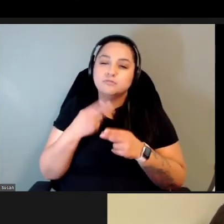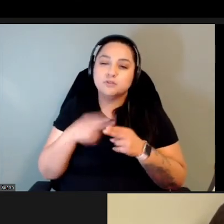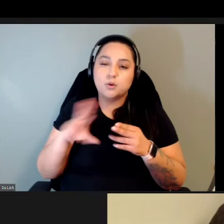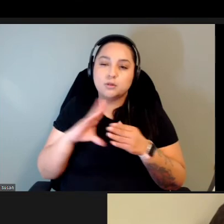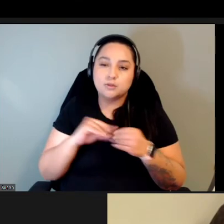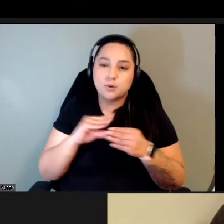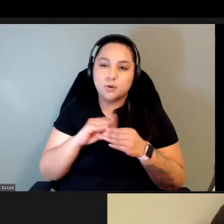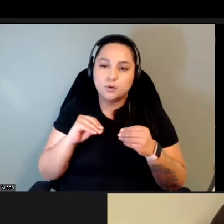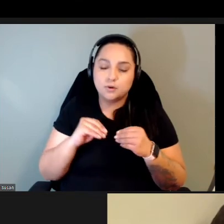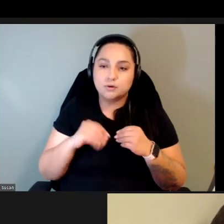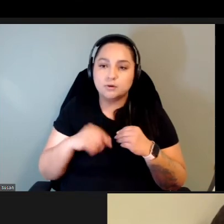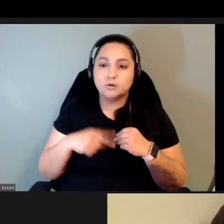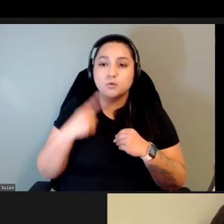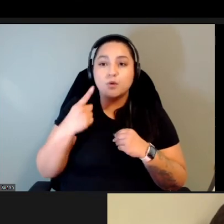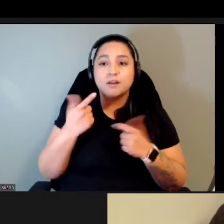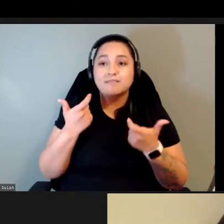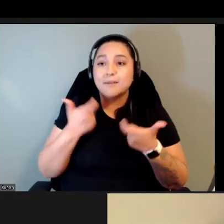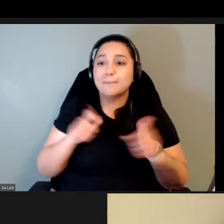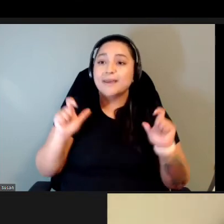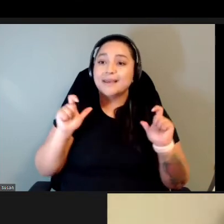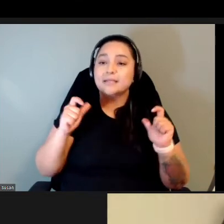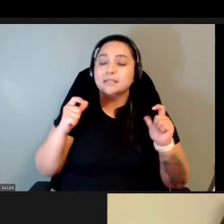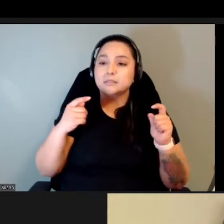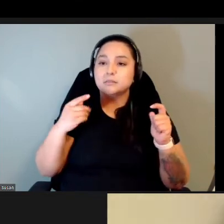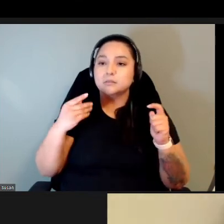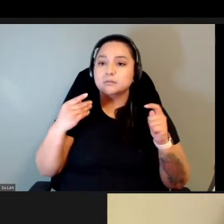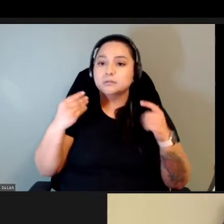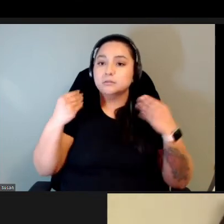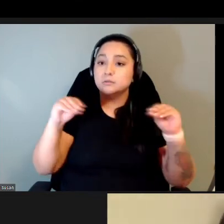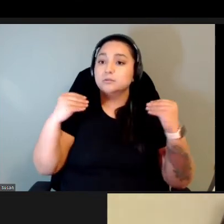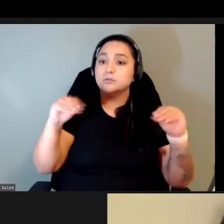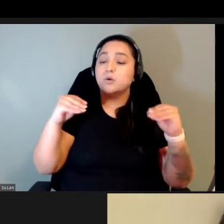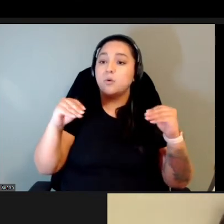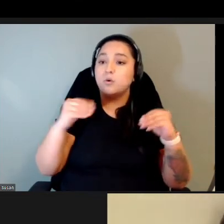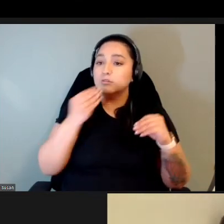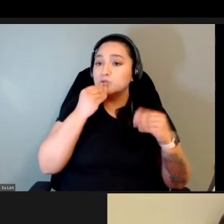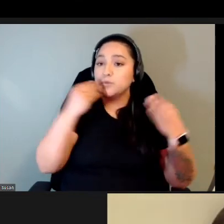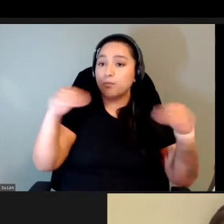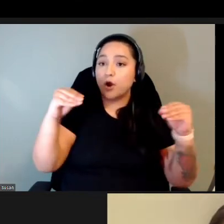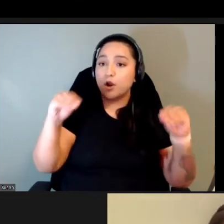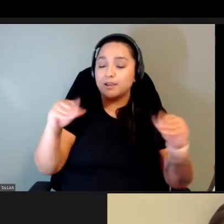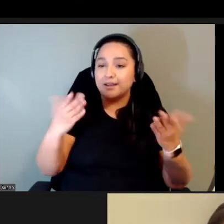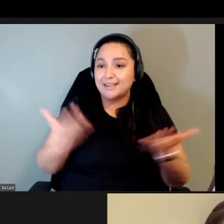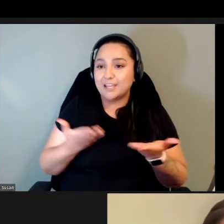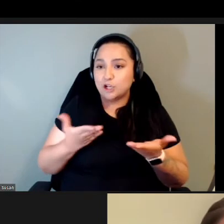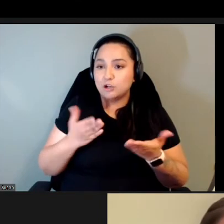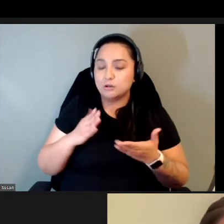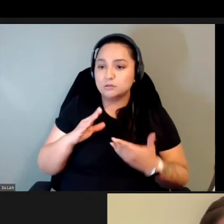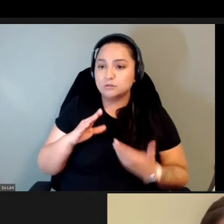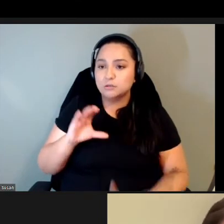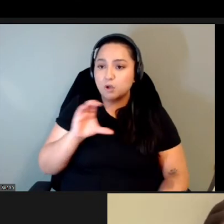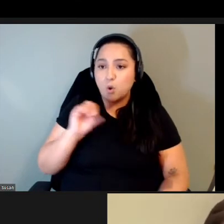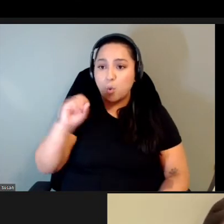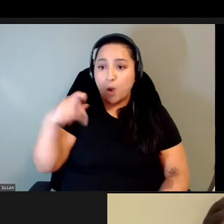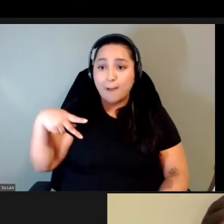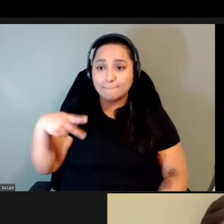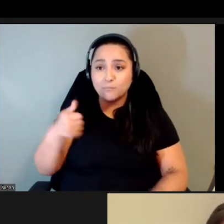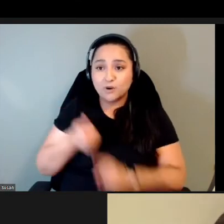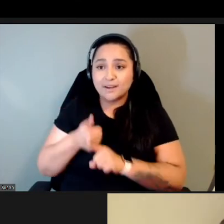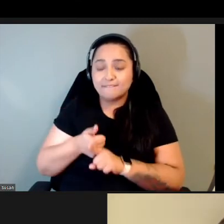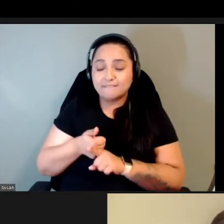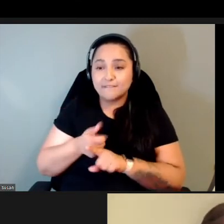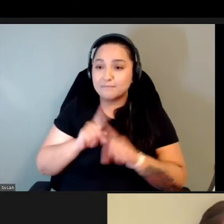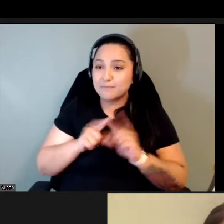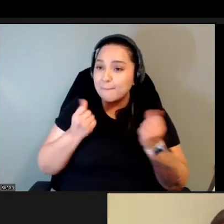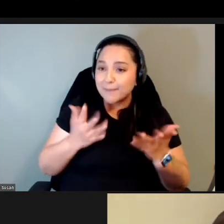supermarkets in the Basque Country is a cooperative. No, that a supermarket is that a normal thing, and a lot of people, they don't know that this